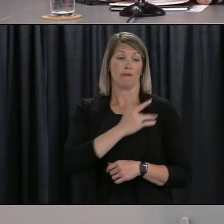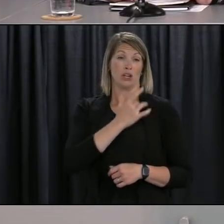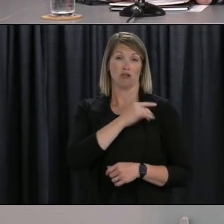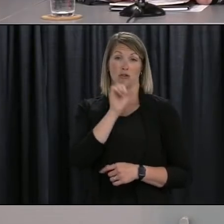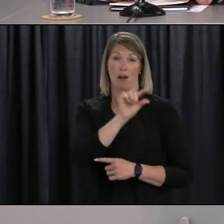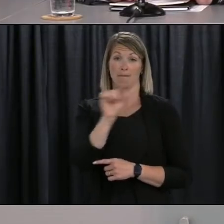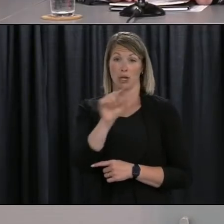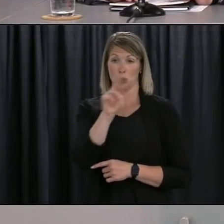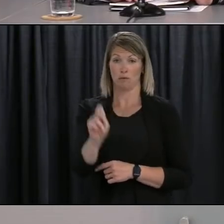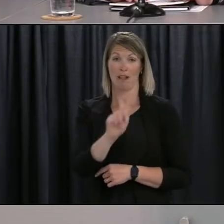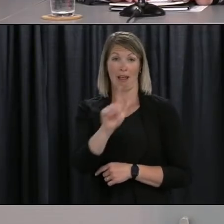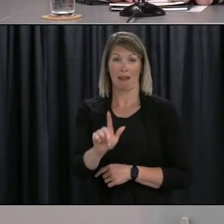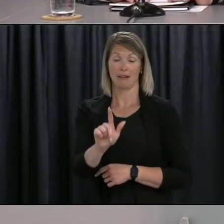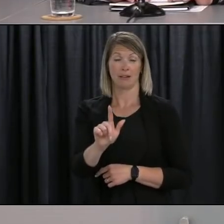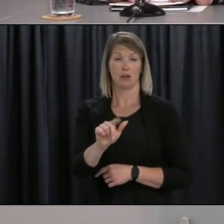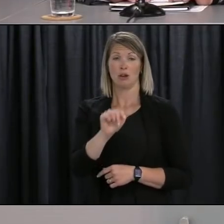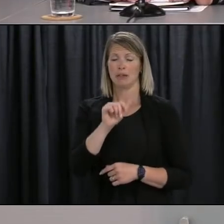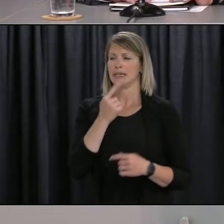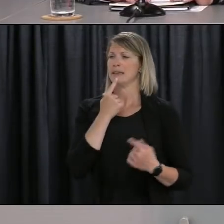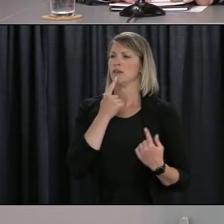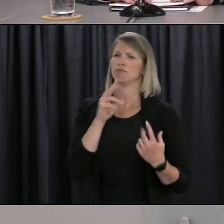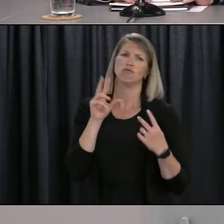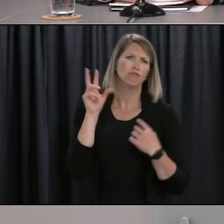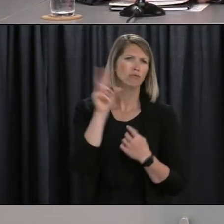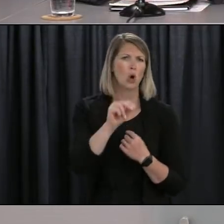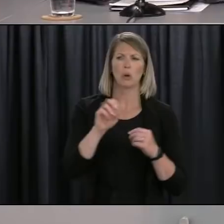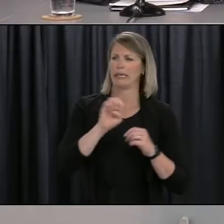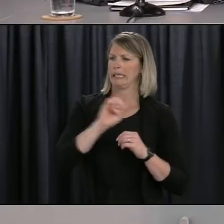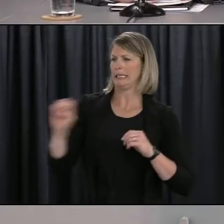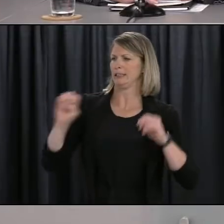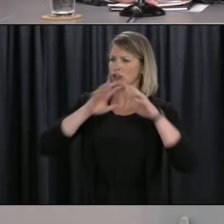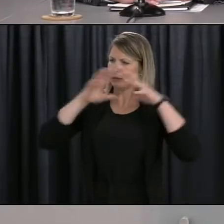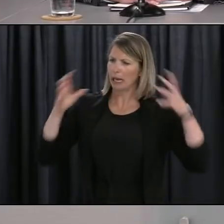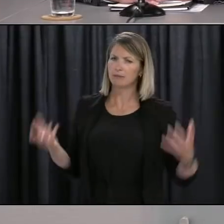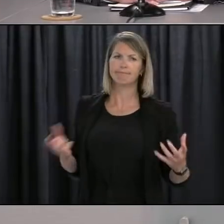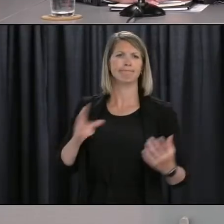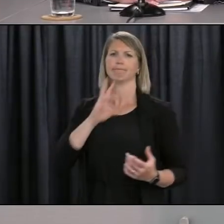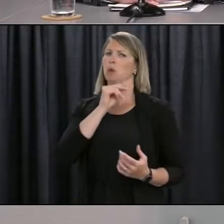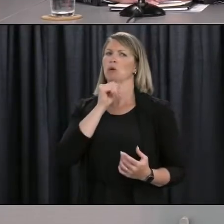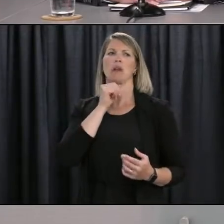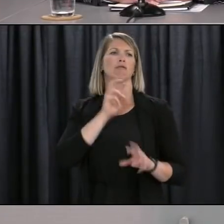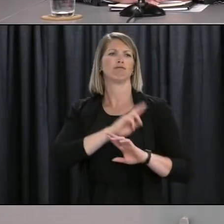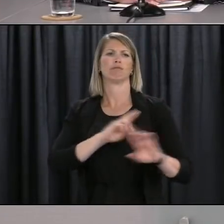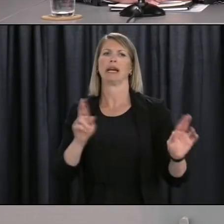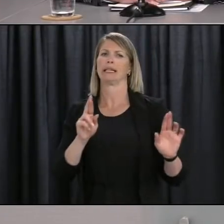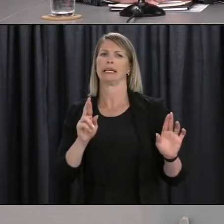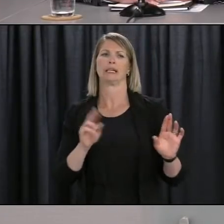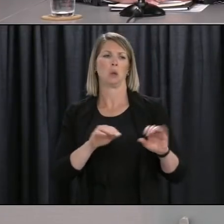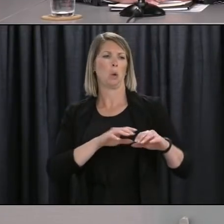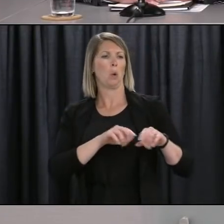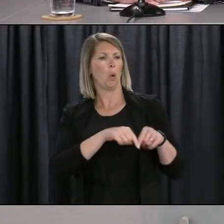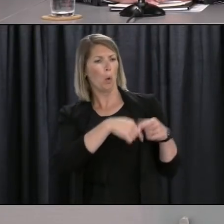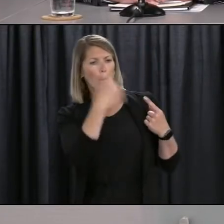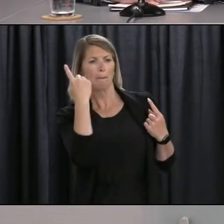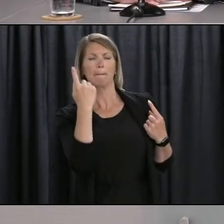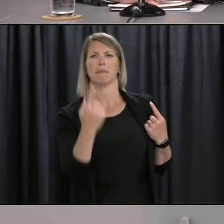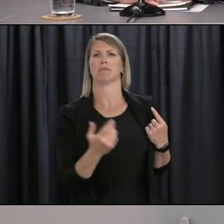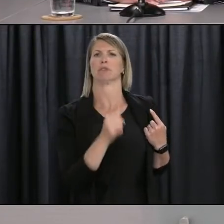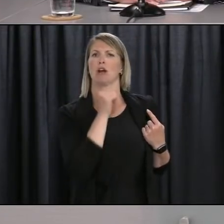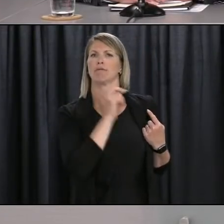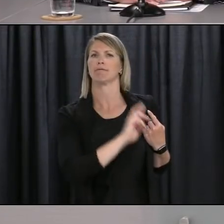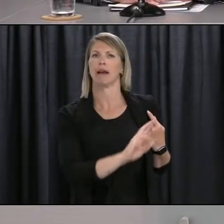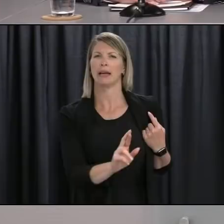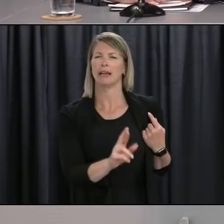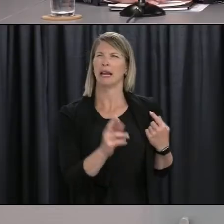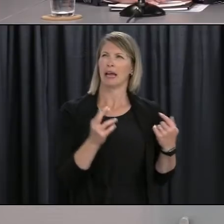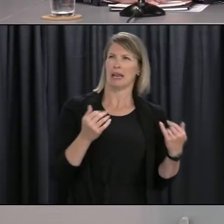announce suddenly that there's a change of mind? Maybe businesses, accommodations, and businesses that work with tourists